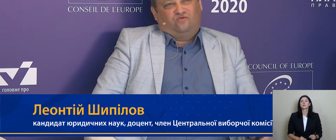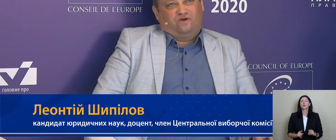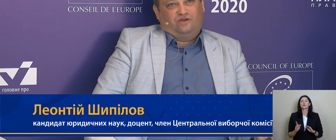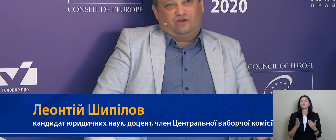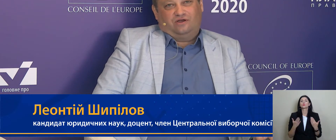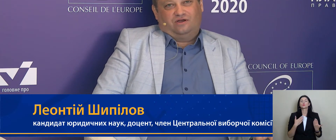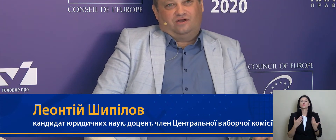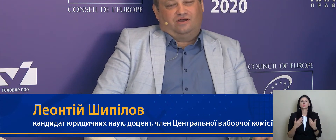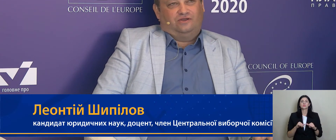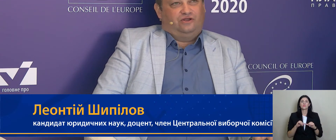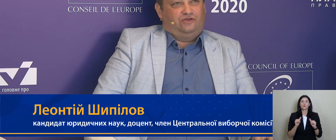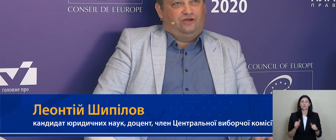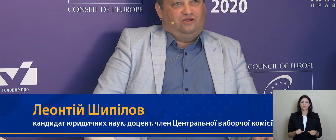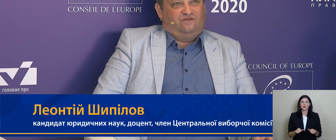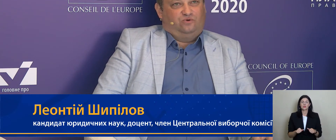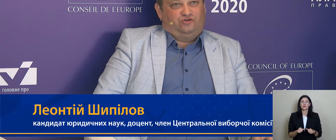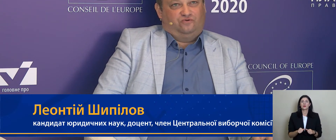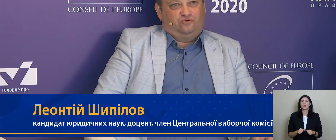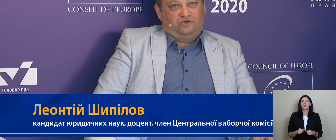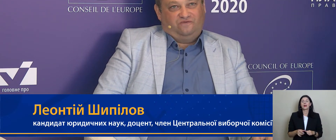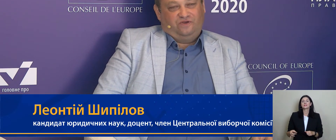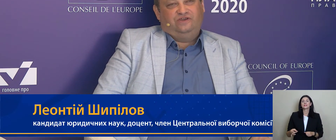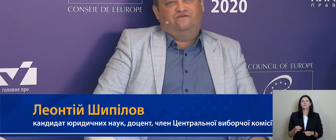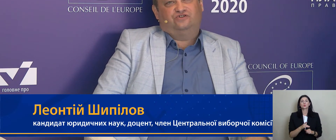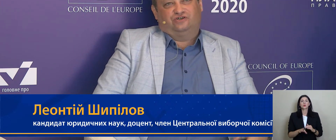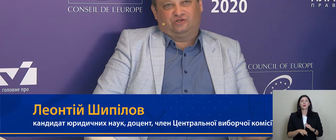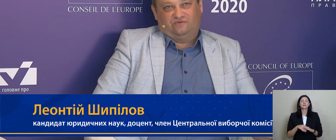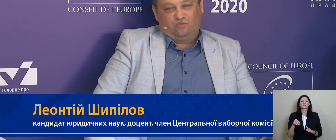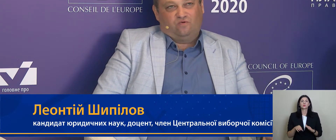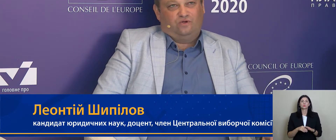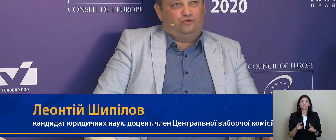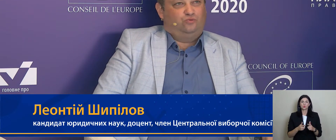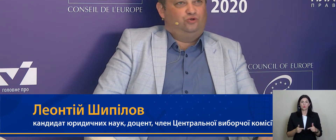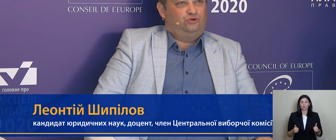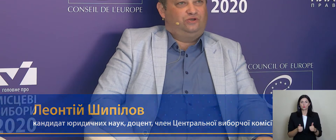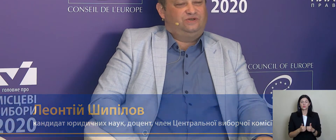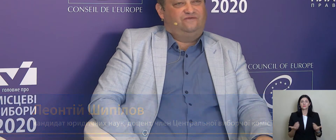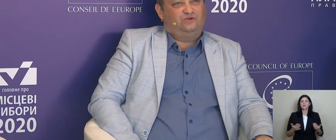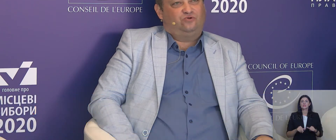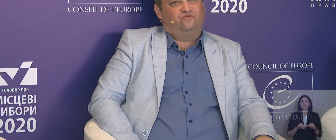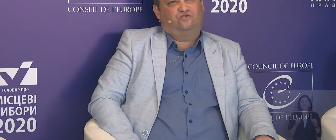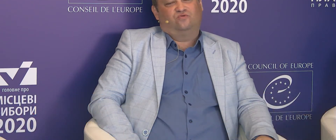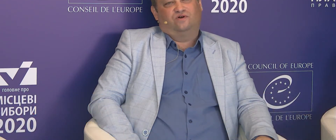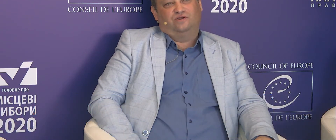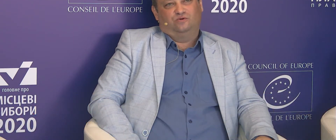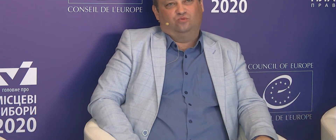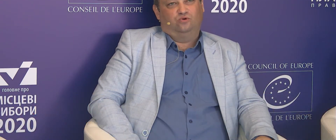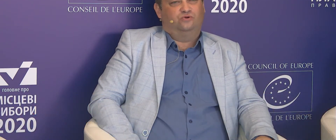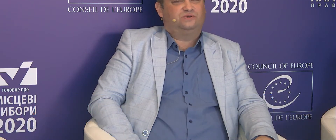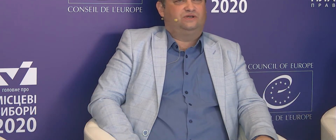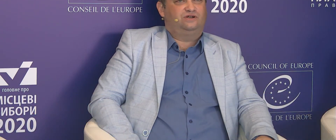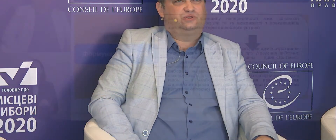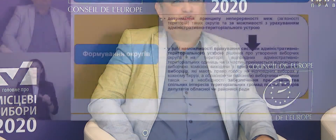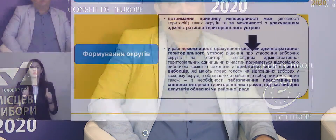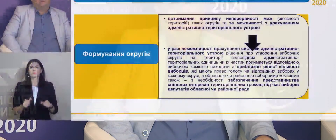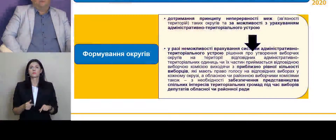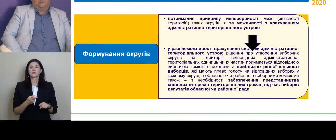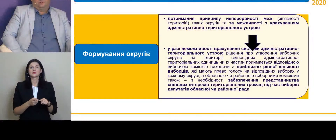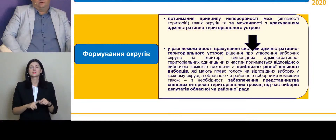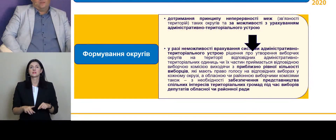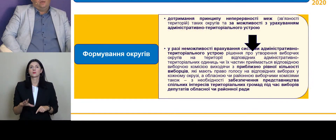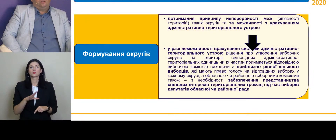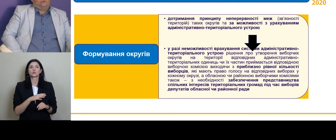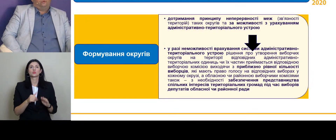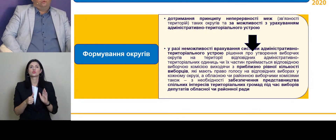As for shaping up and forming the territorial constituencies, and they have been